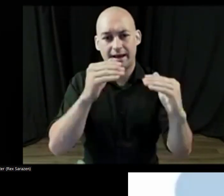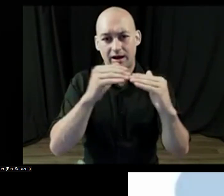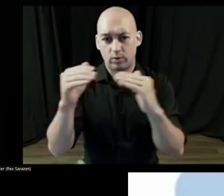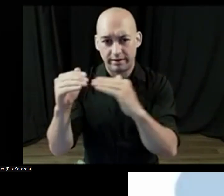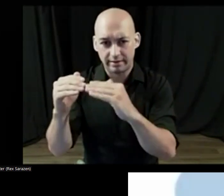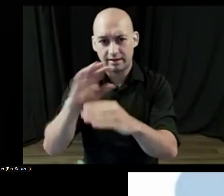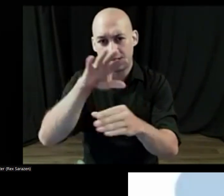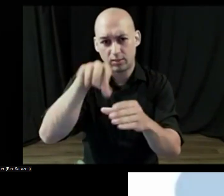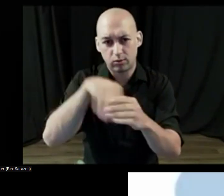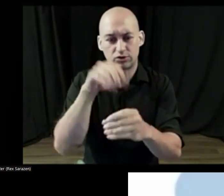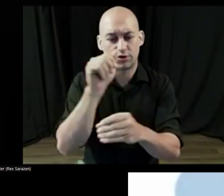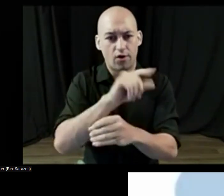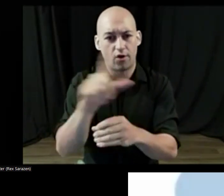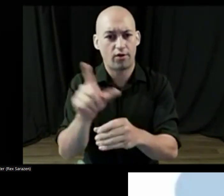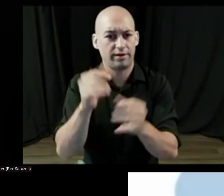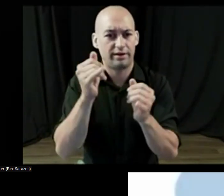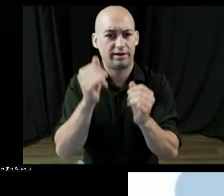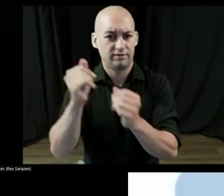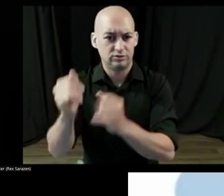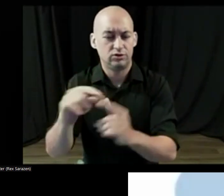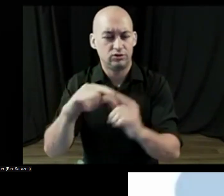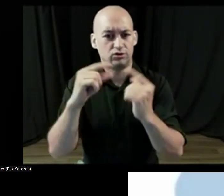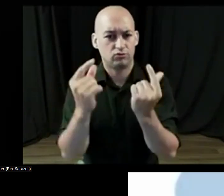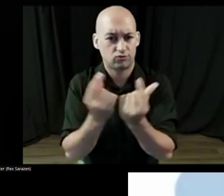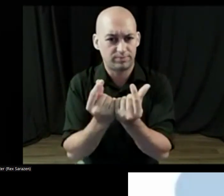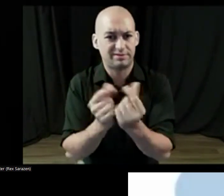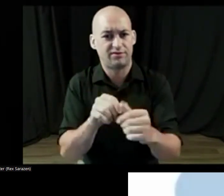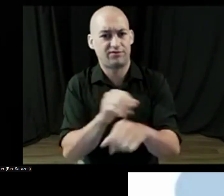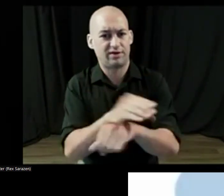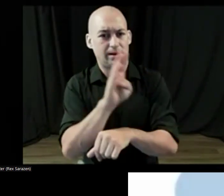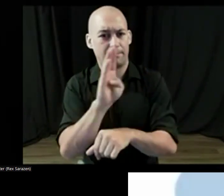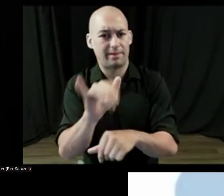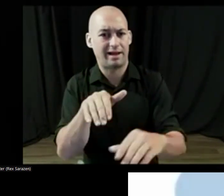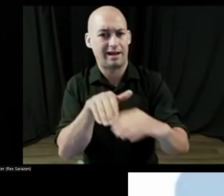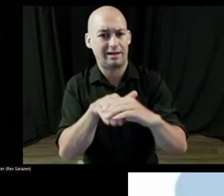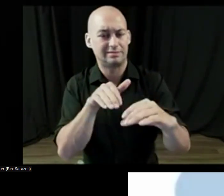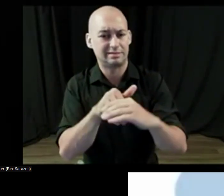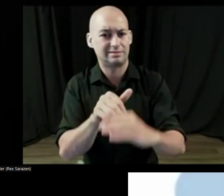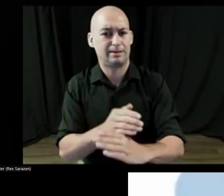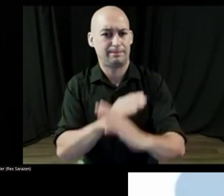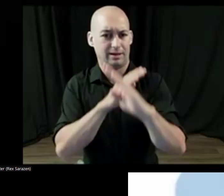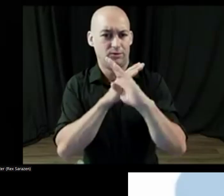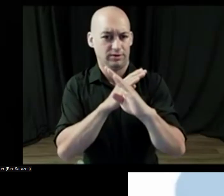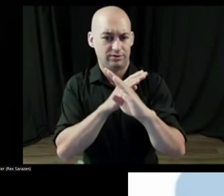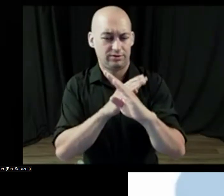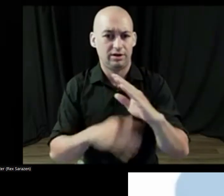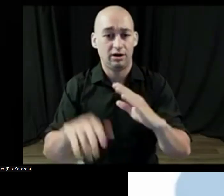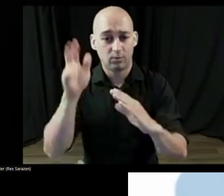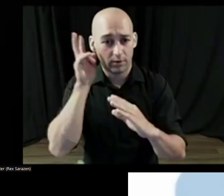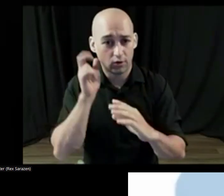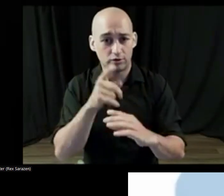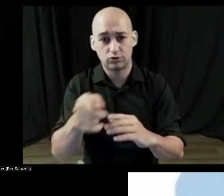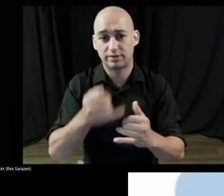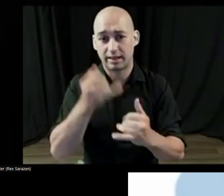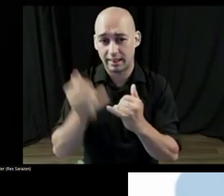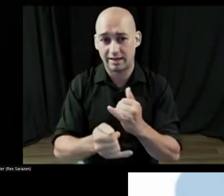all individuals and groups affected by access barriers. We also heard you at our last meeting to be purposeful